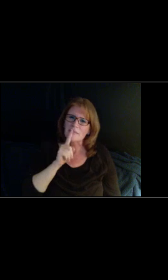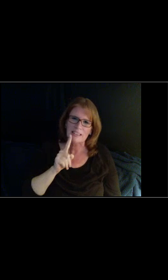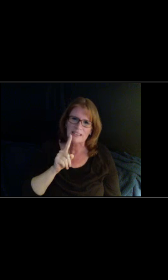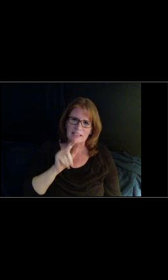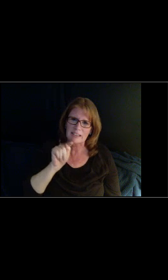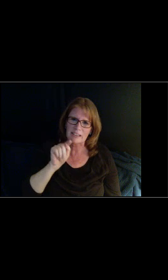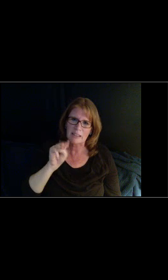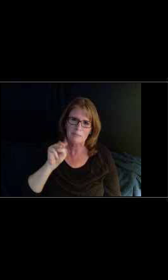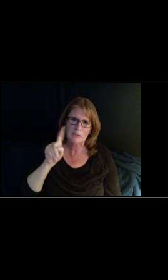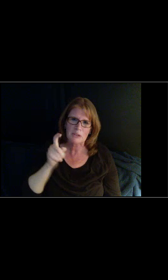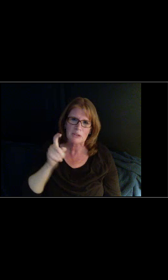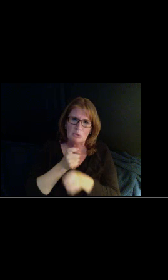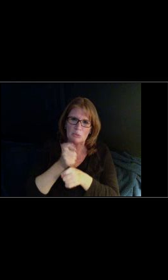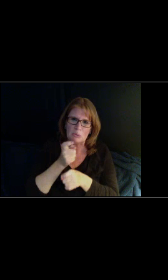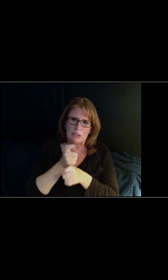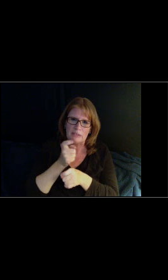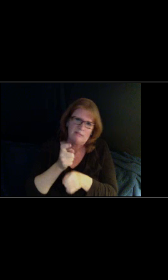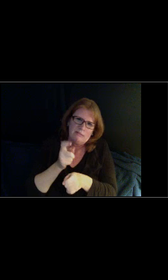influence.